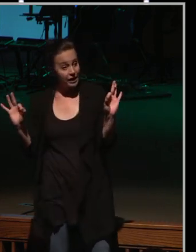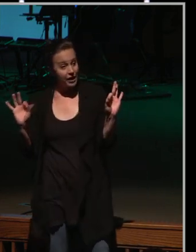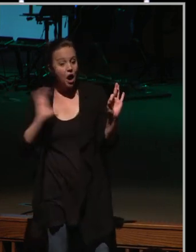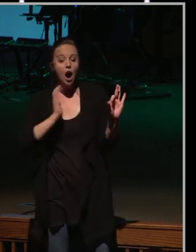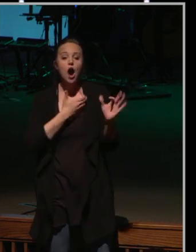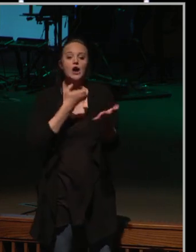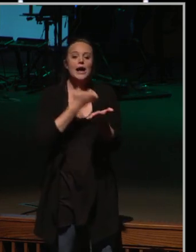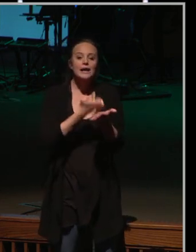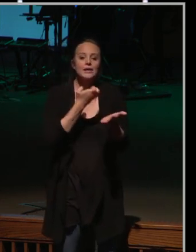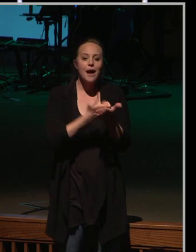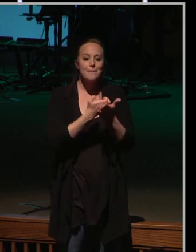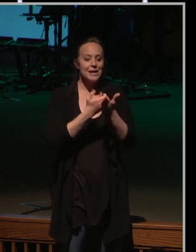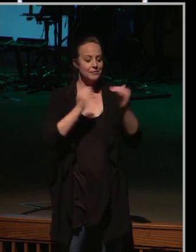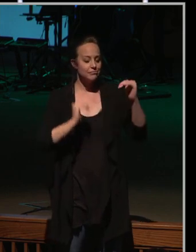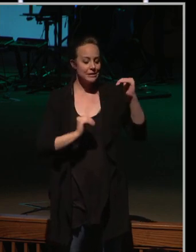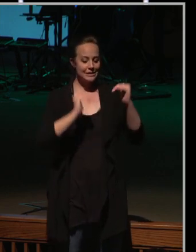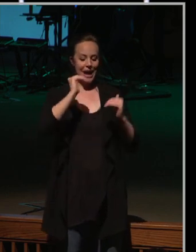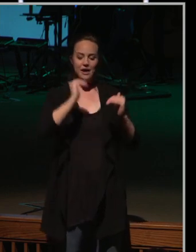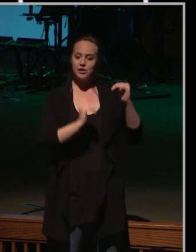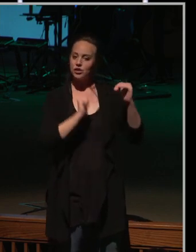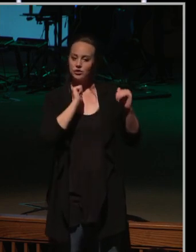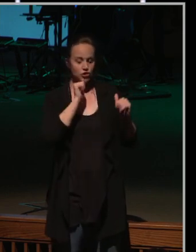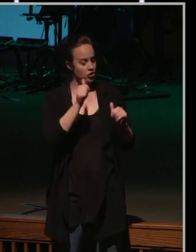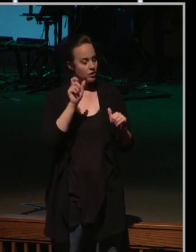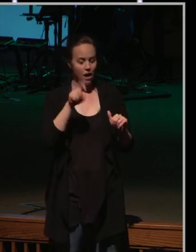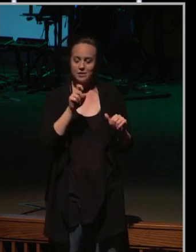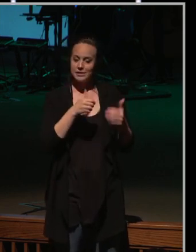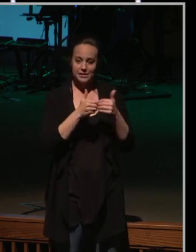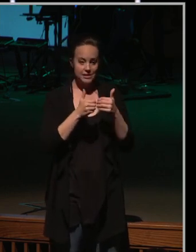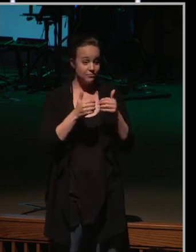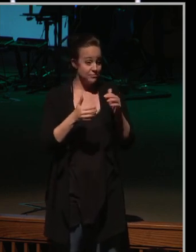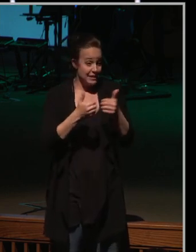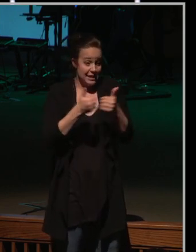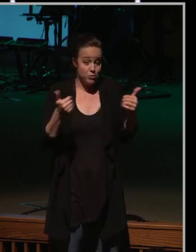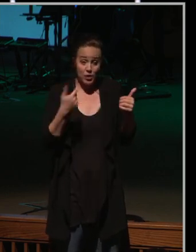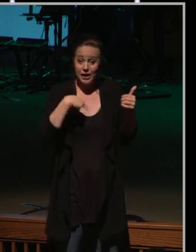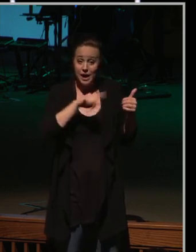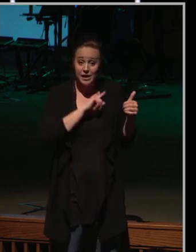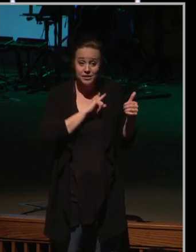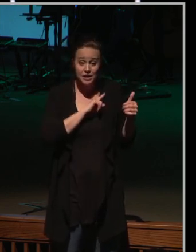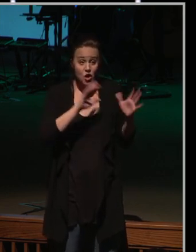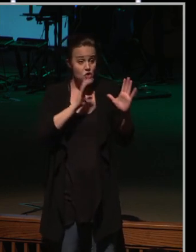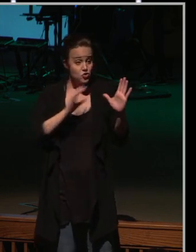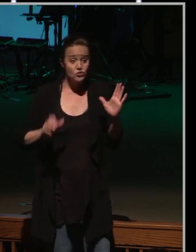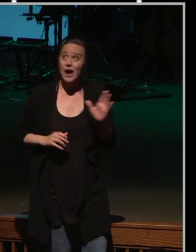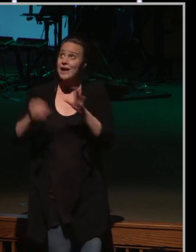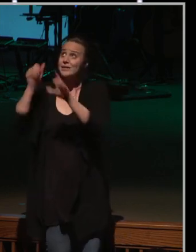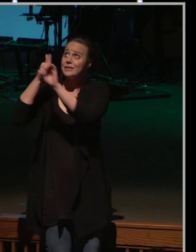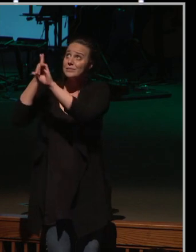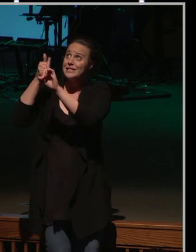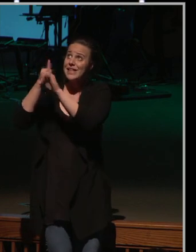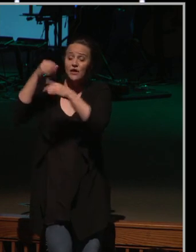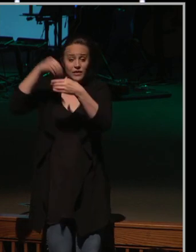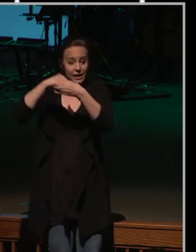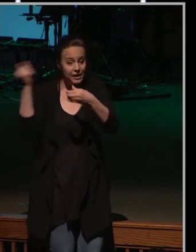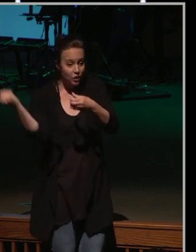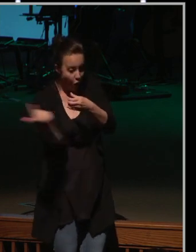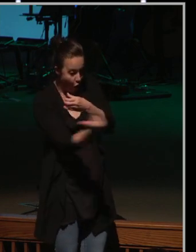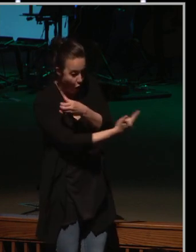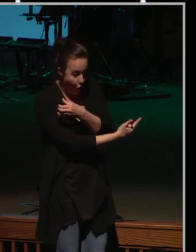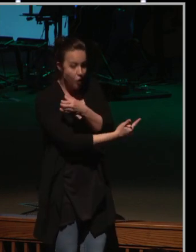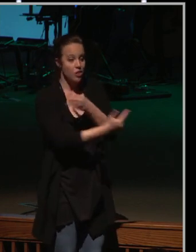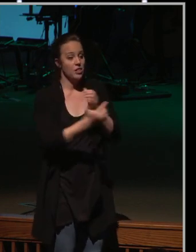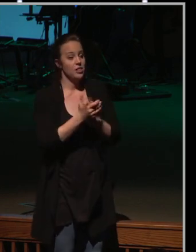standing. Paul ends it by saying Christ is all and in all. So we should look beyond those things, those earthly things that